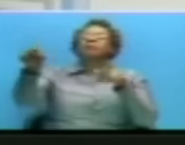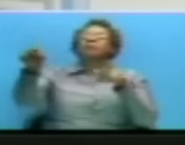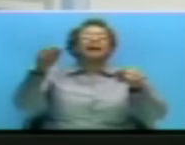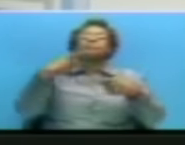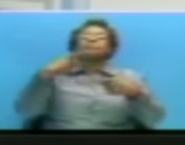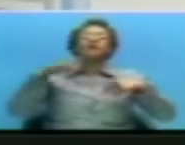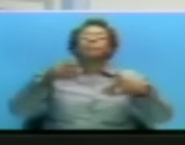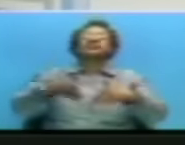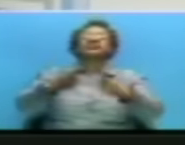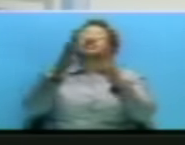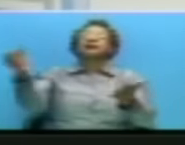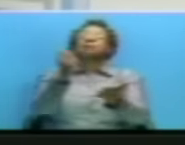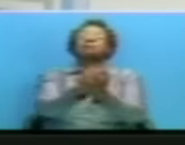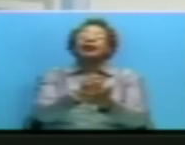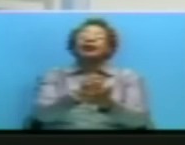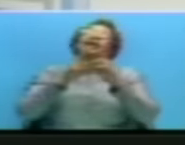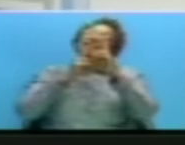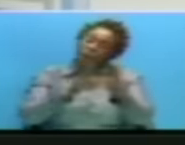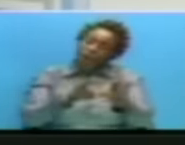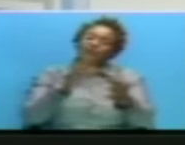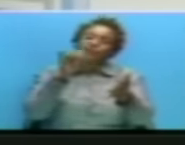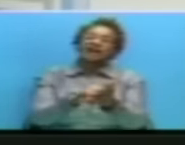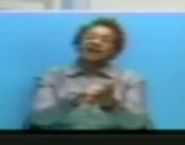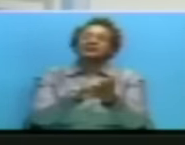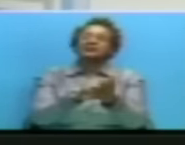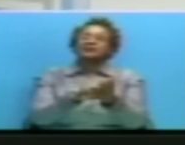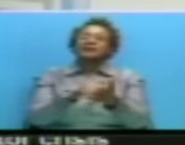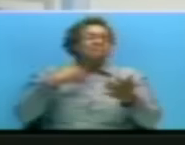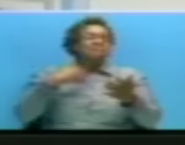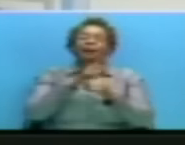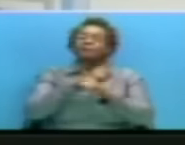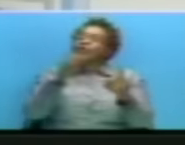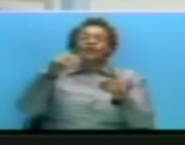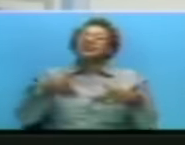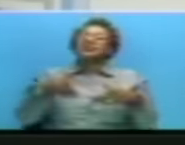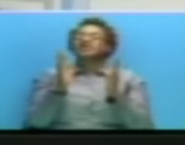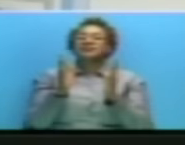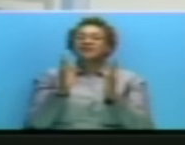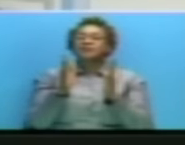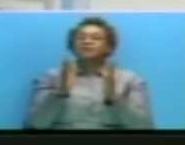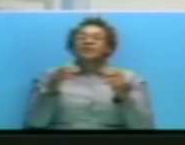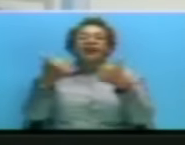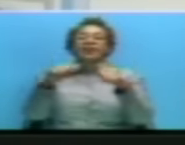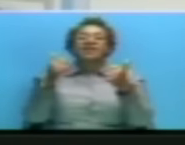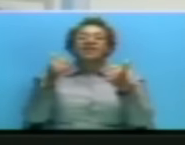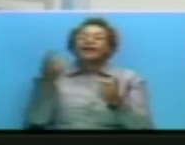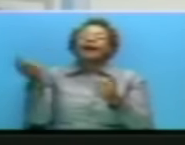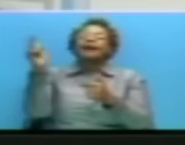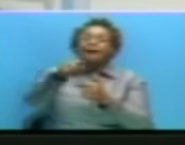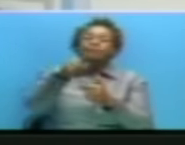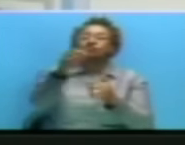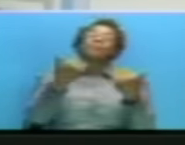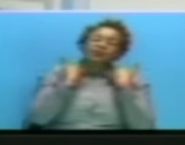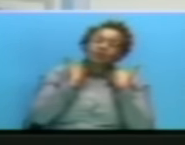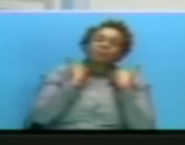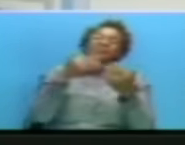streets. No, you know, why don't you respond to no, don't respond the, what he said? I'm from the street, my friend. I've never said that I come to your bedroom. For